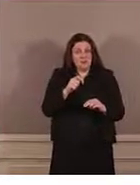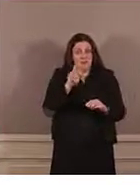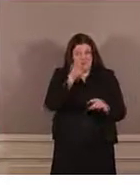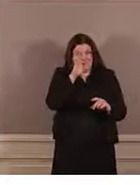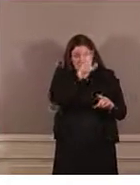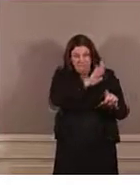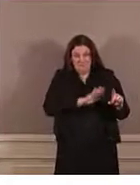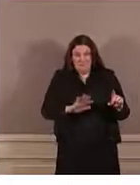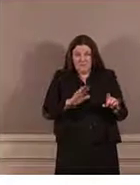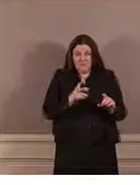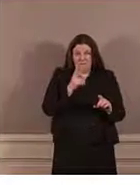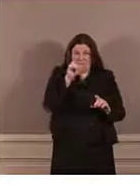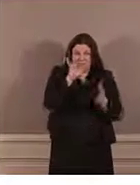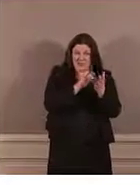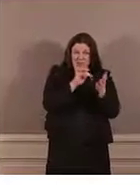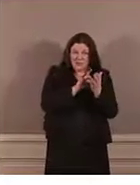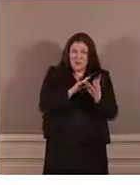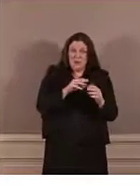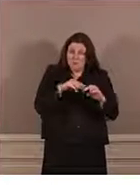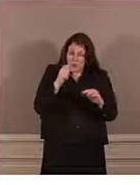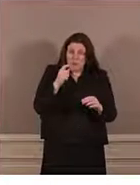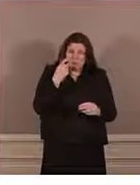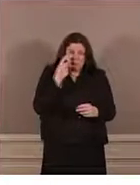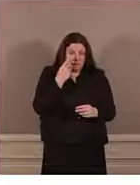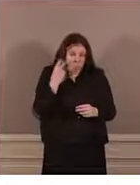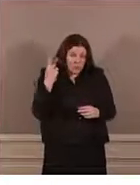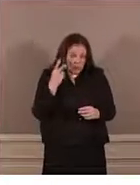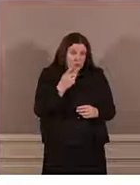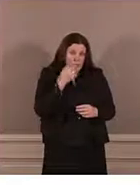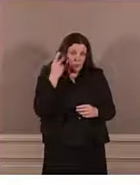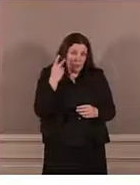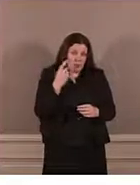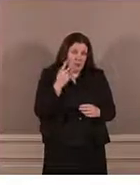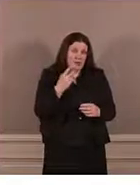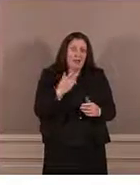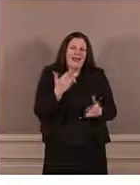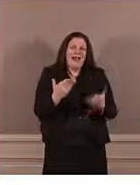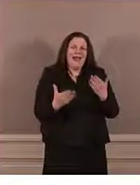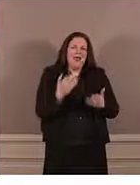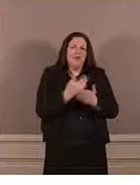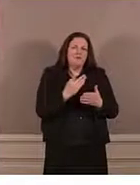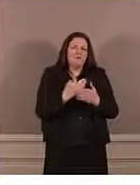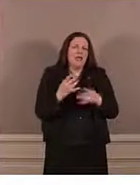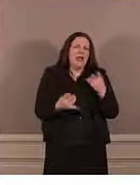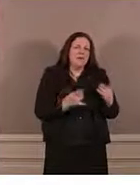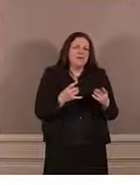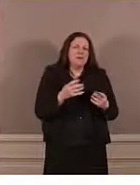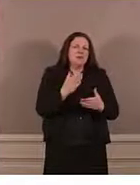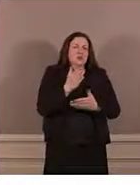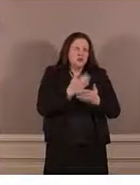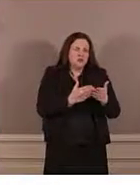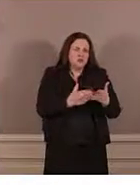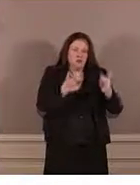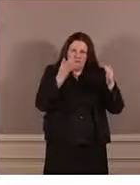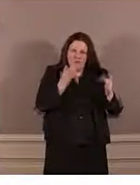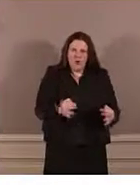PCPs with the service user, and this was great. So the frequency with which those reviews took place varied. Some were formal, some were informal,